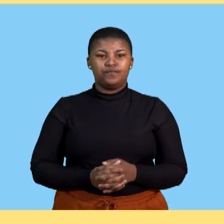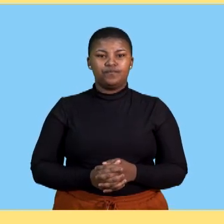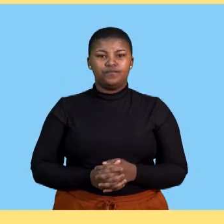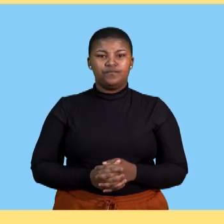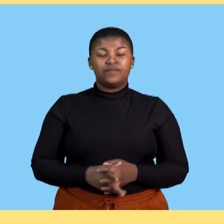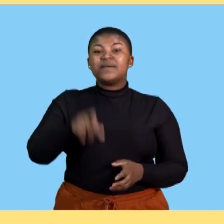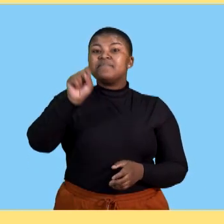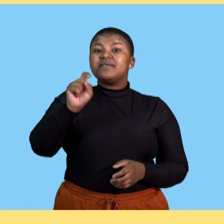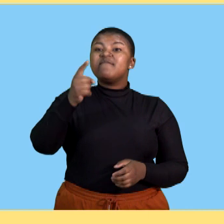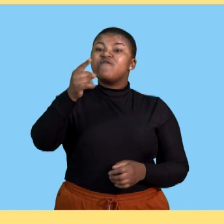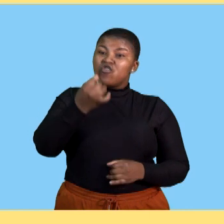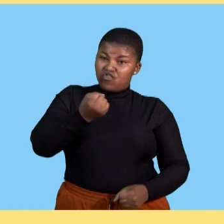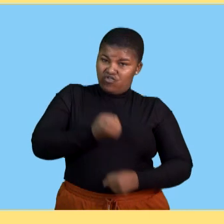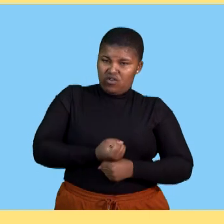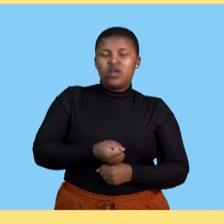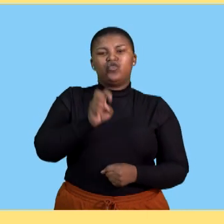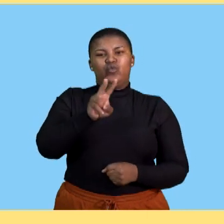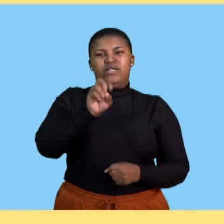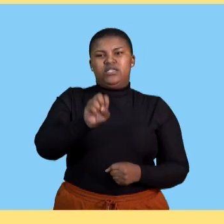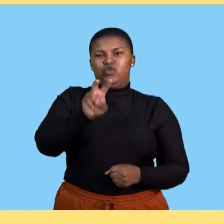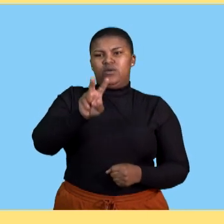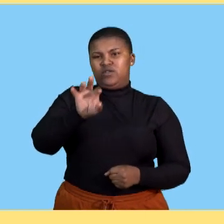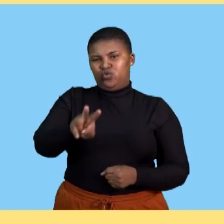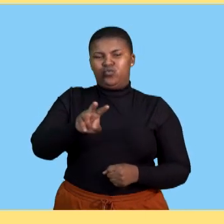42.2%. This is for the year